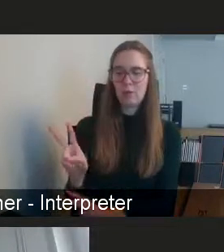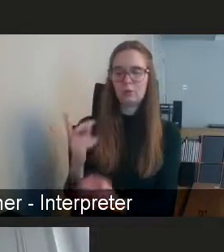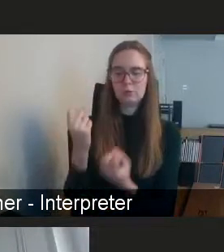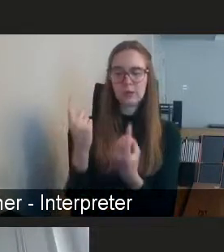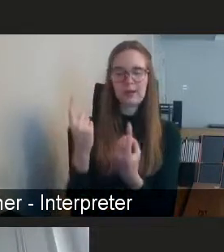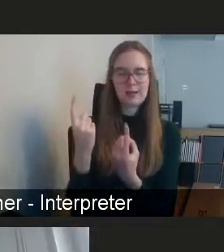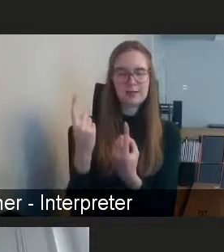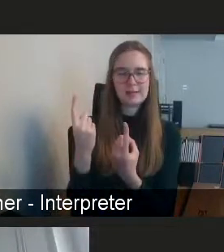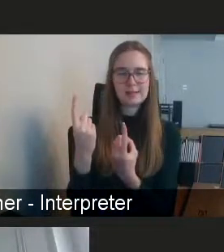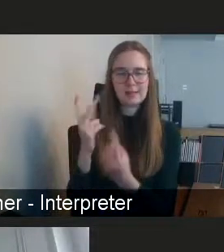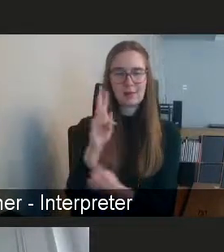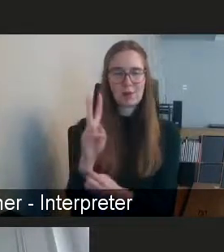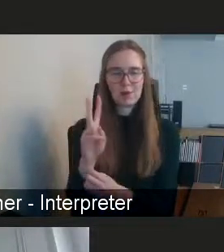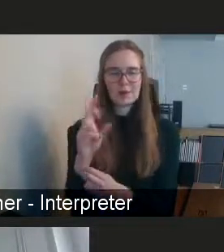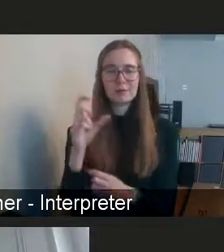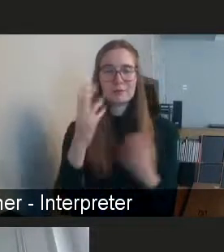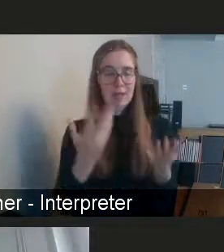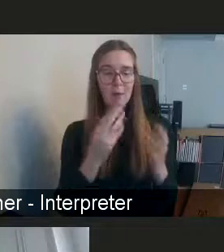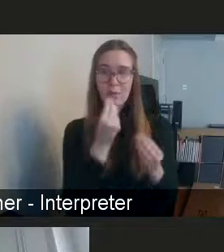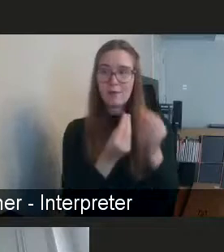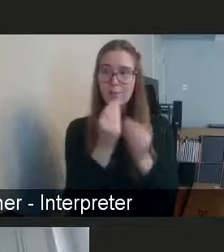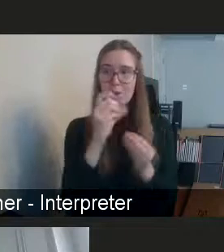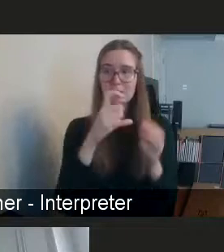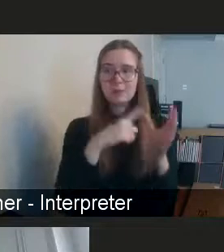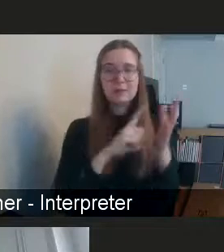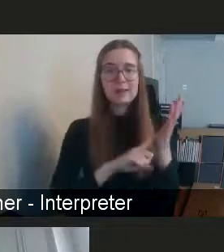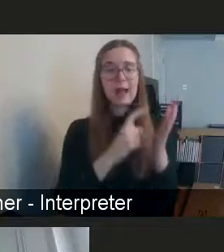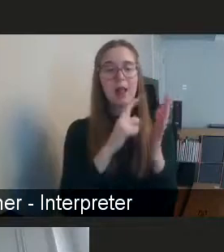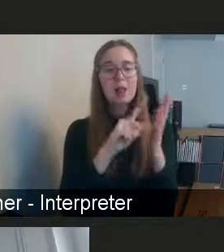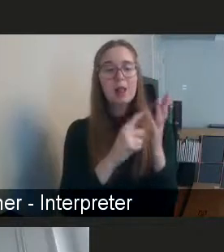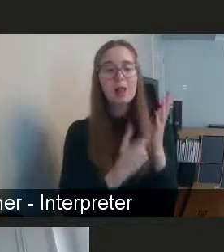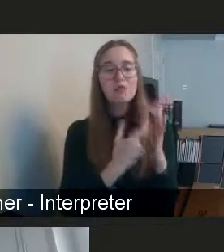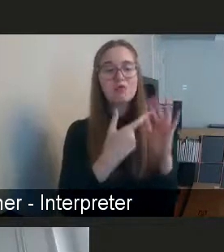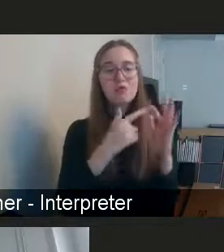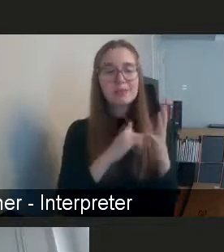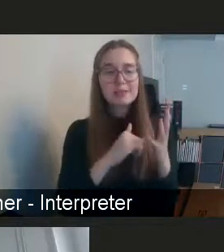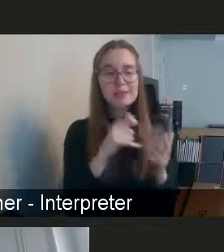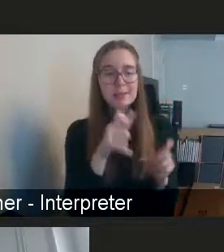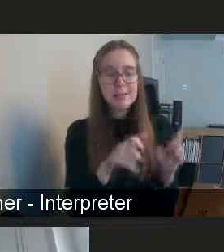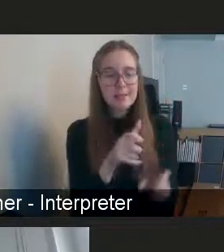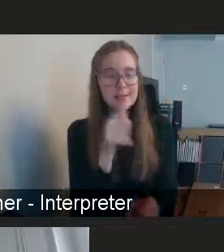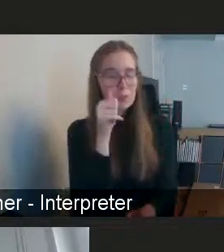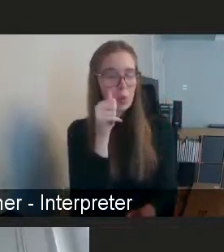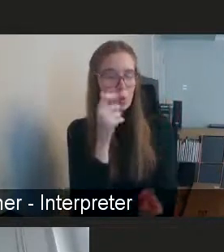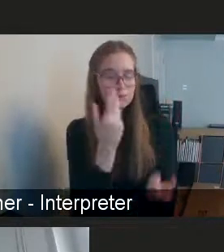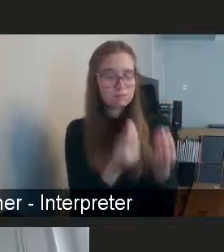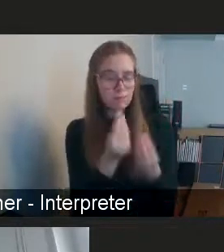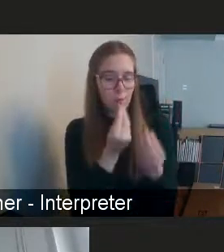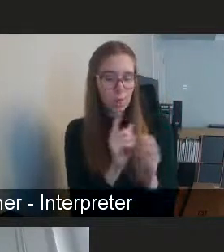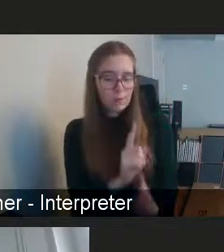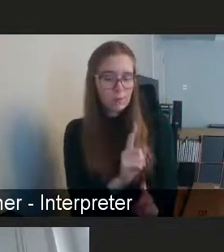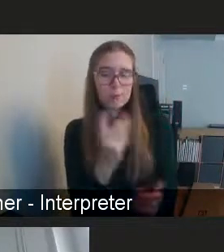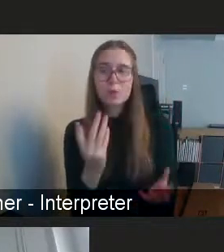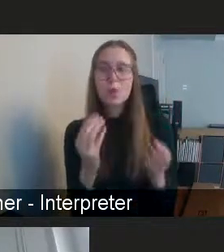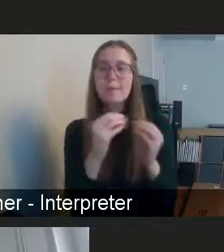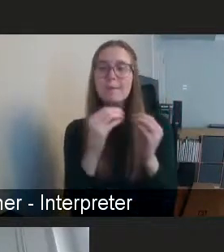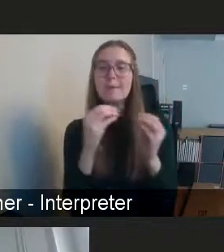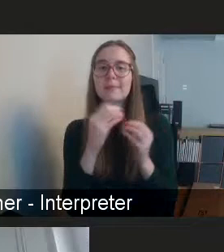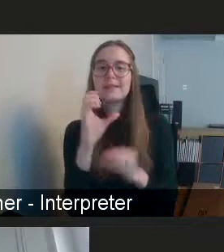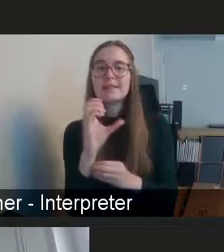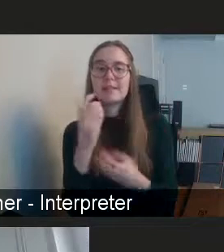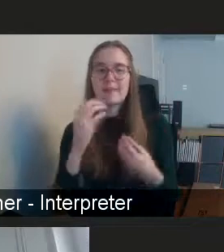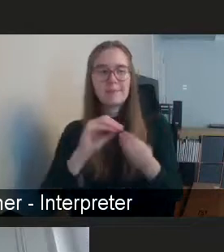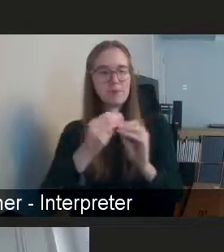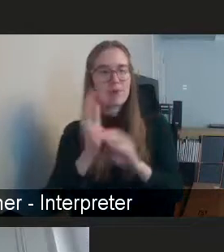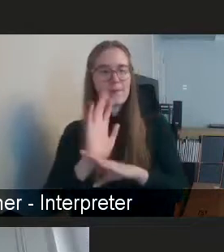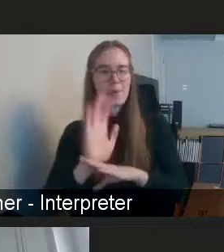at calories now. Do people need to be aware of how intensive, I mean, BBC has done some interesting programs where